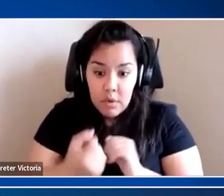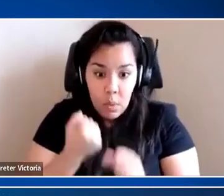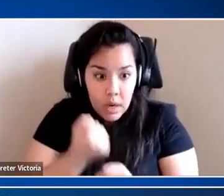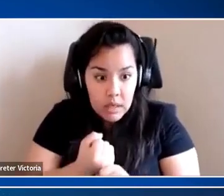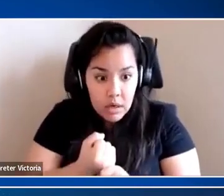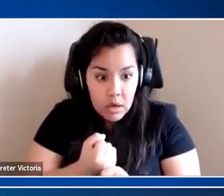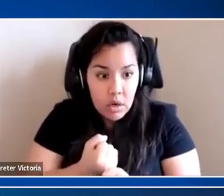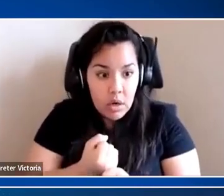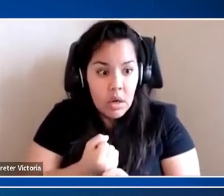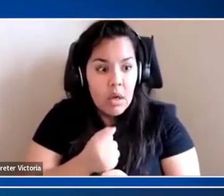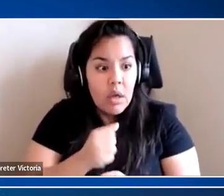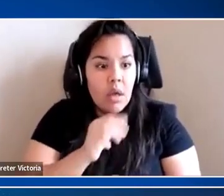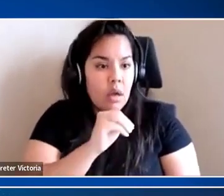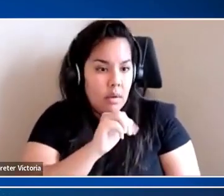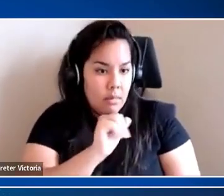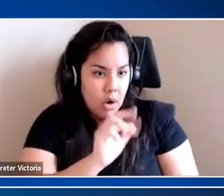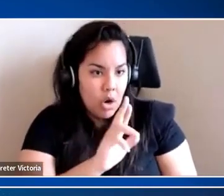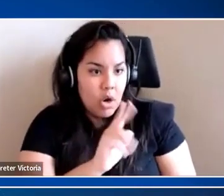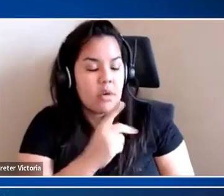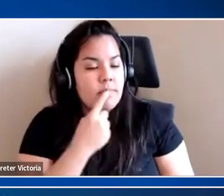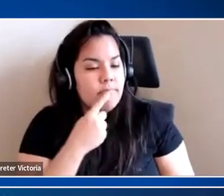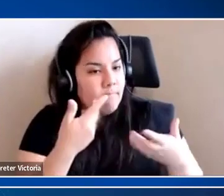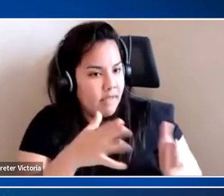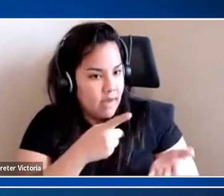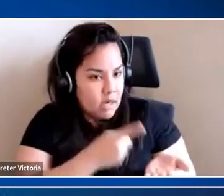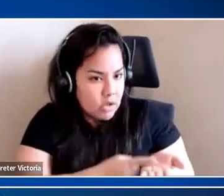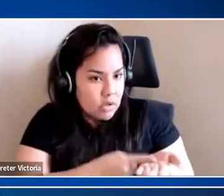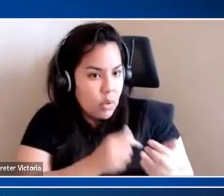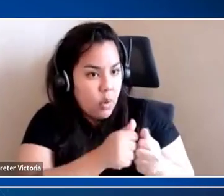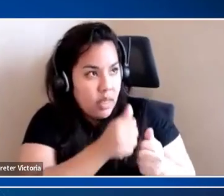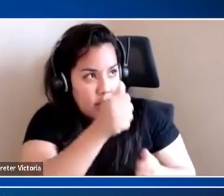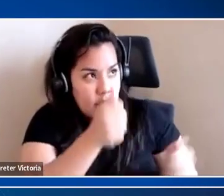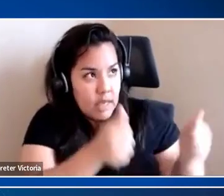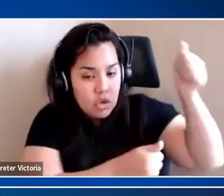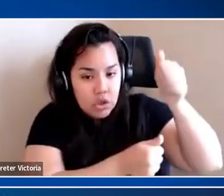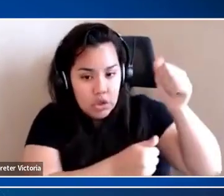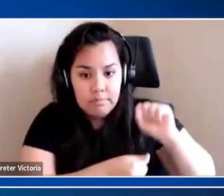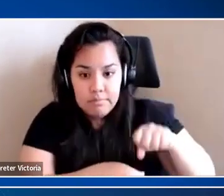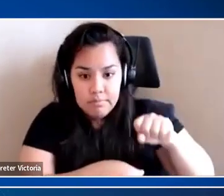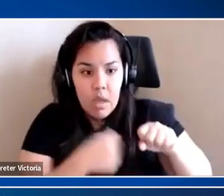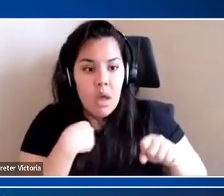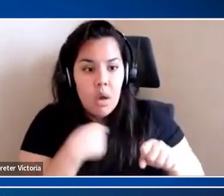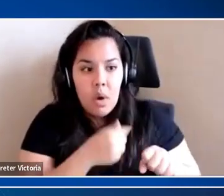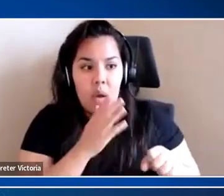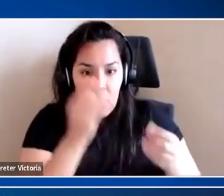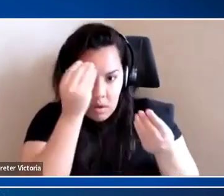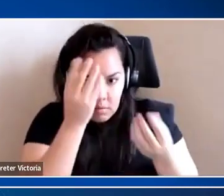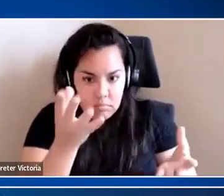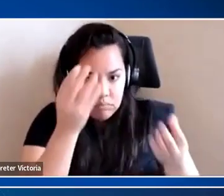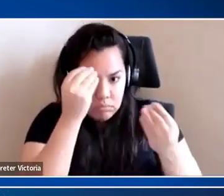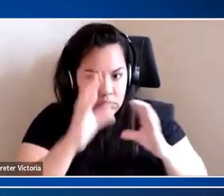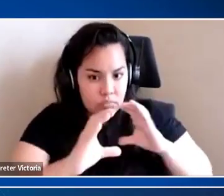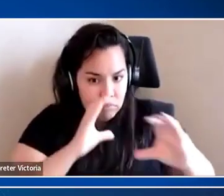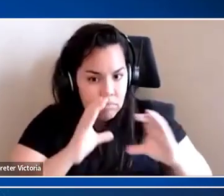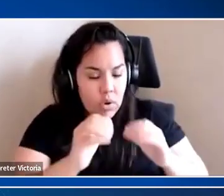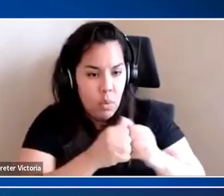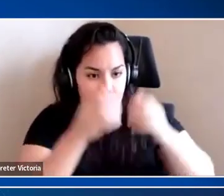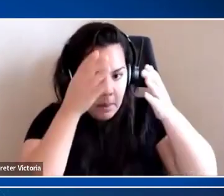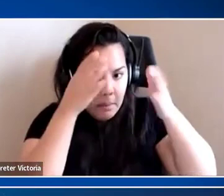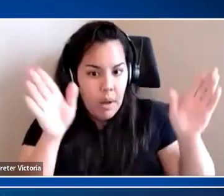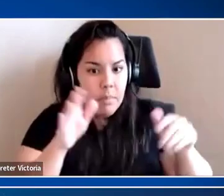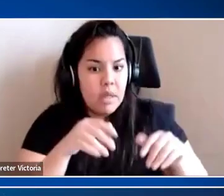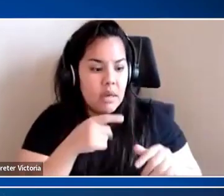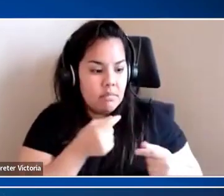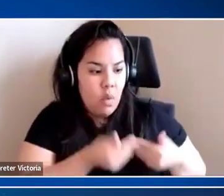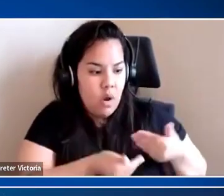I've already talked to leadership about this, and yes, we'll be keeping the public informed about how this is going. I don't know it'll be